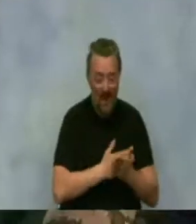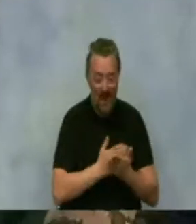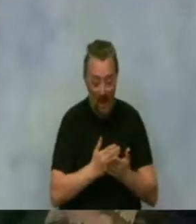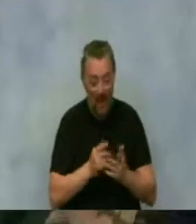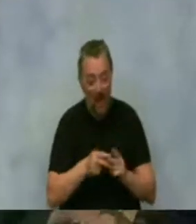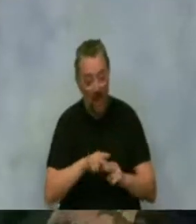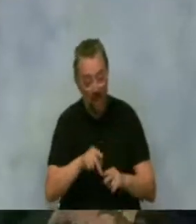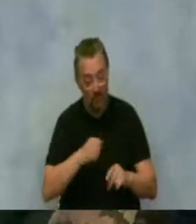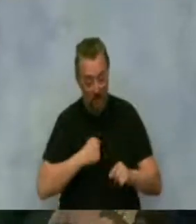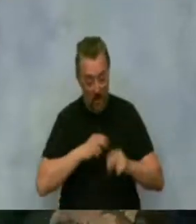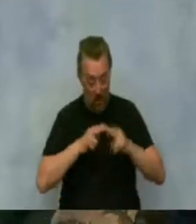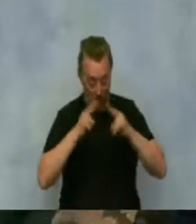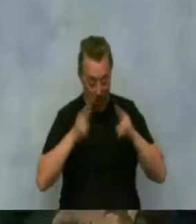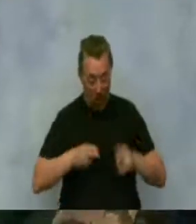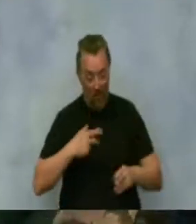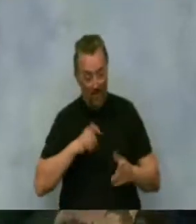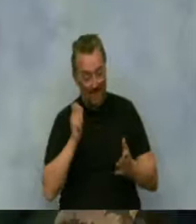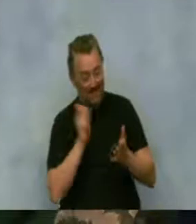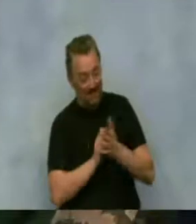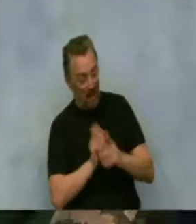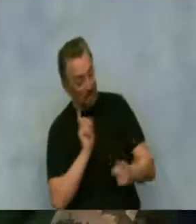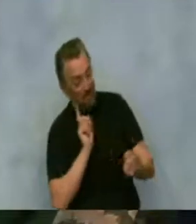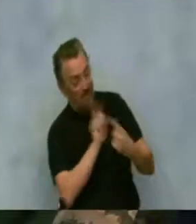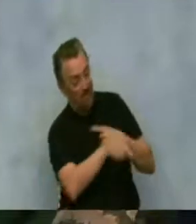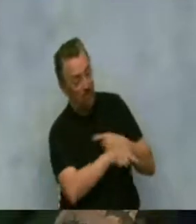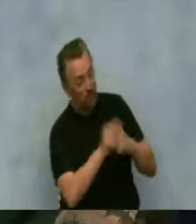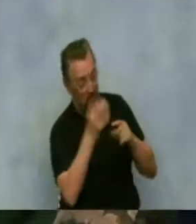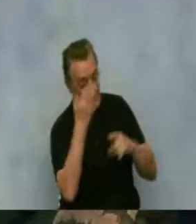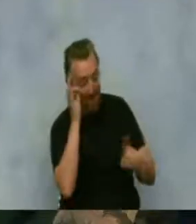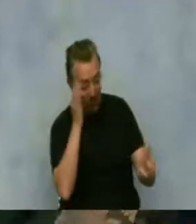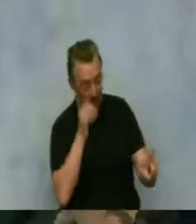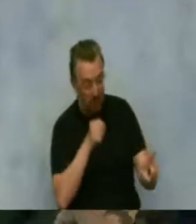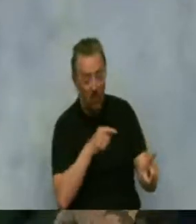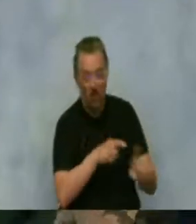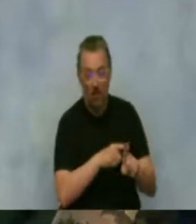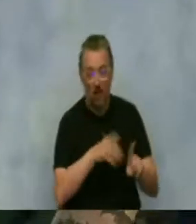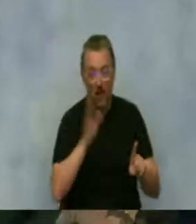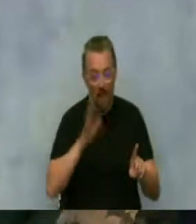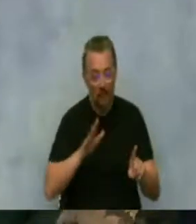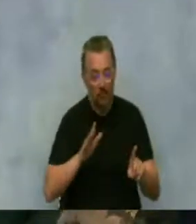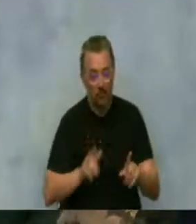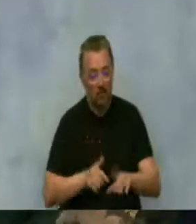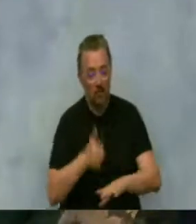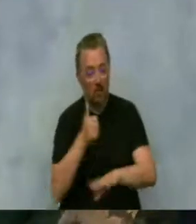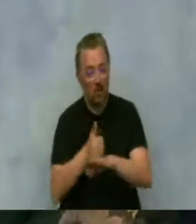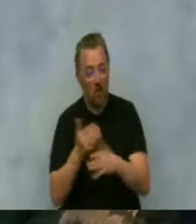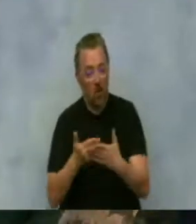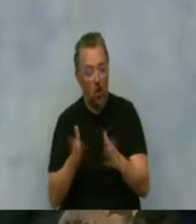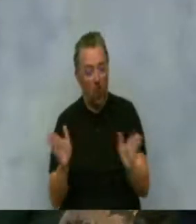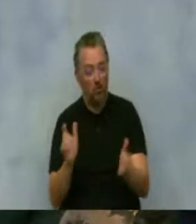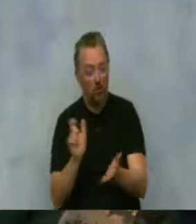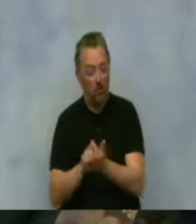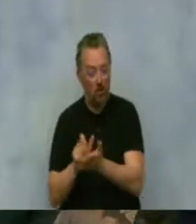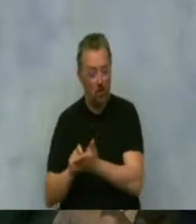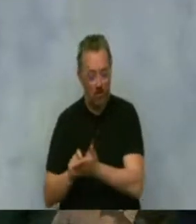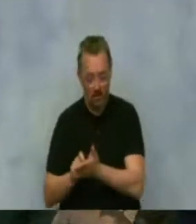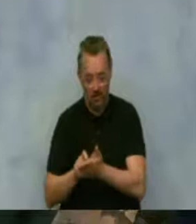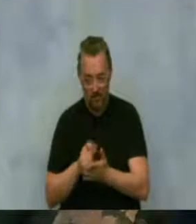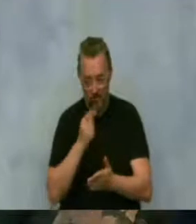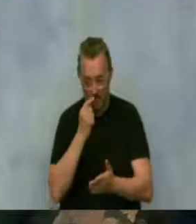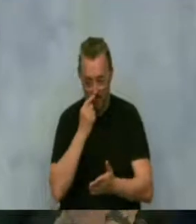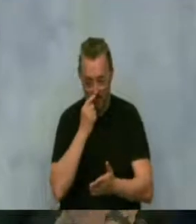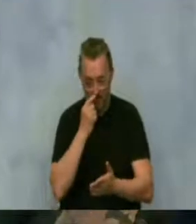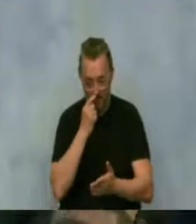to sell your home back to the council, you're required to put it onto the open market.